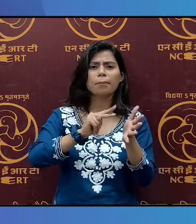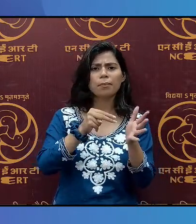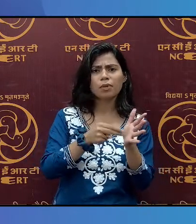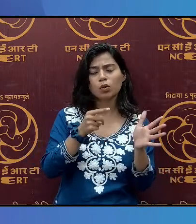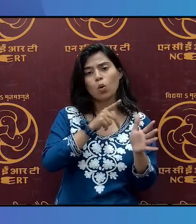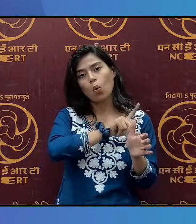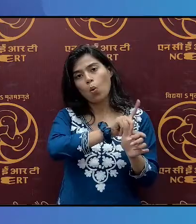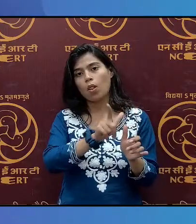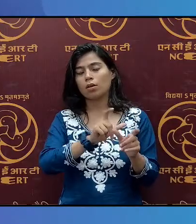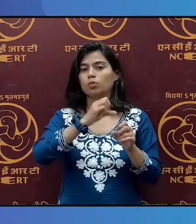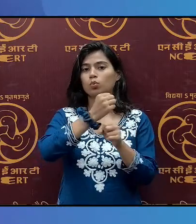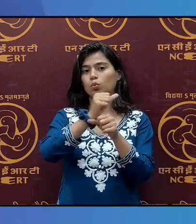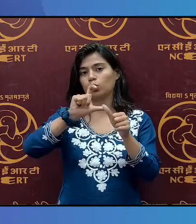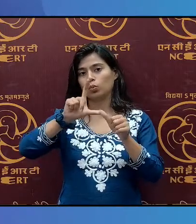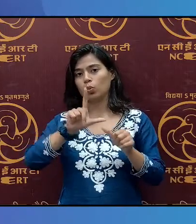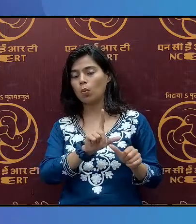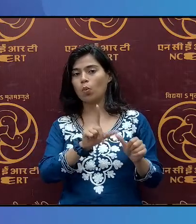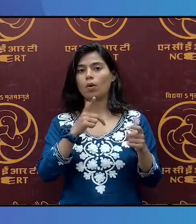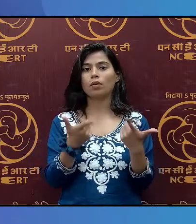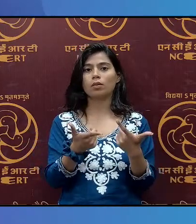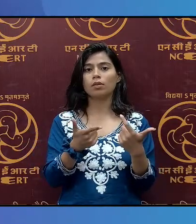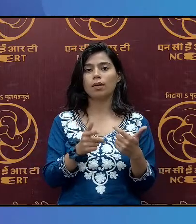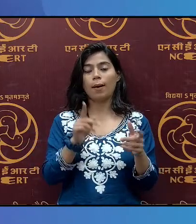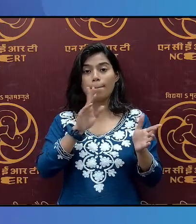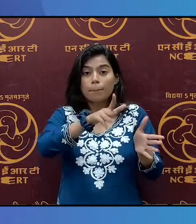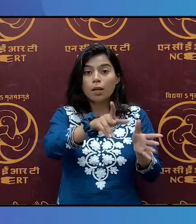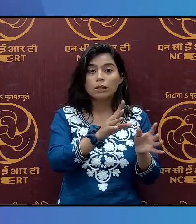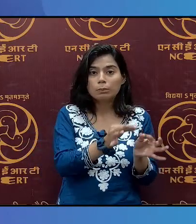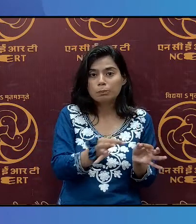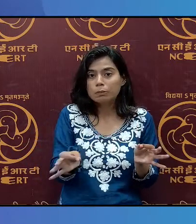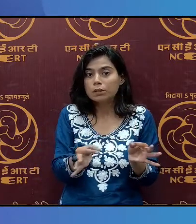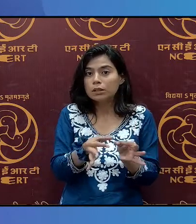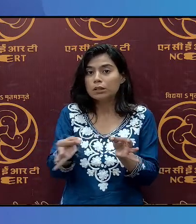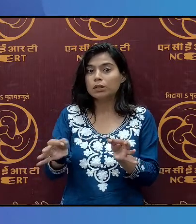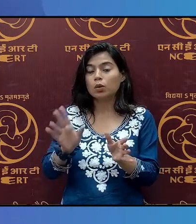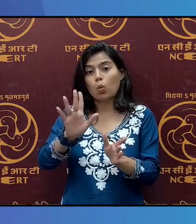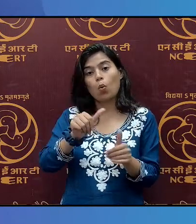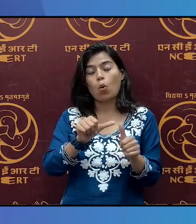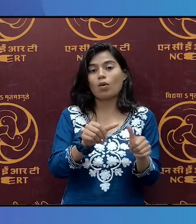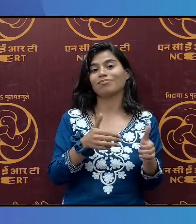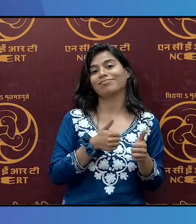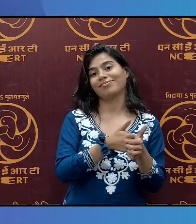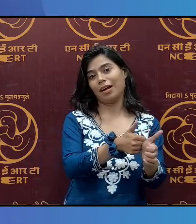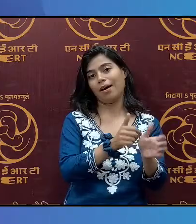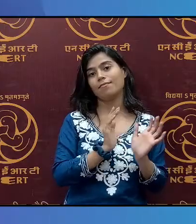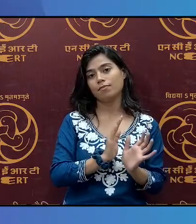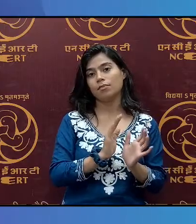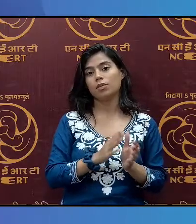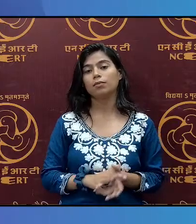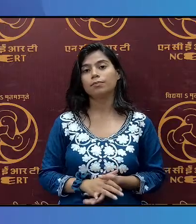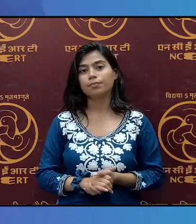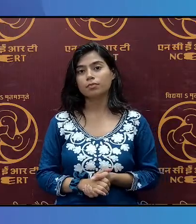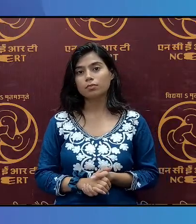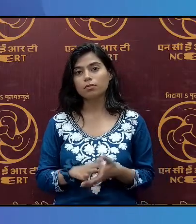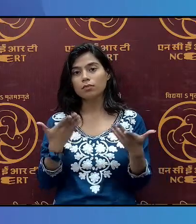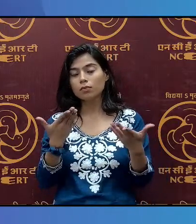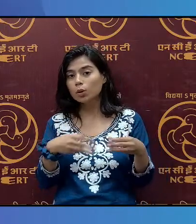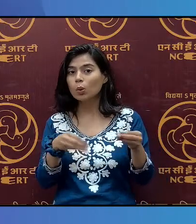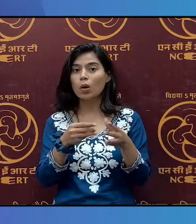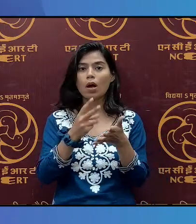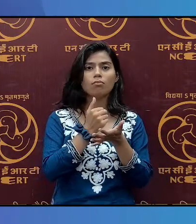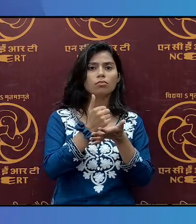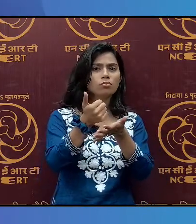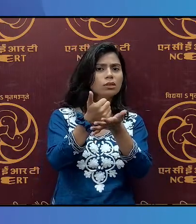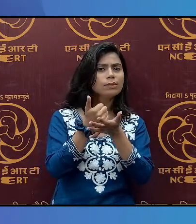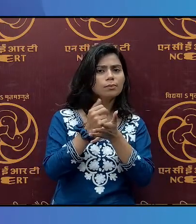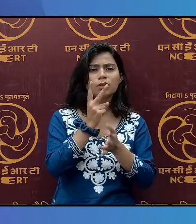goals at regular interval of time can be measured and it can be assessed. And that also, it also helps you to see